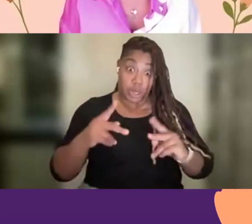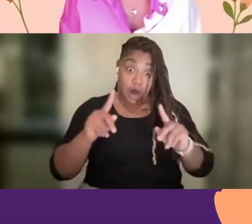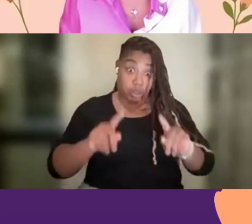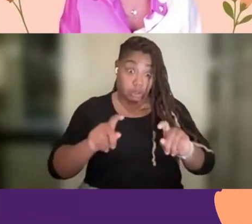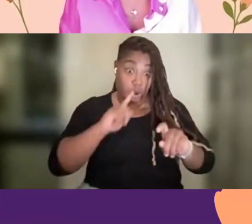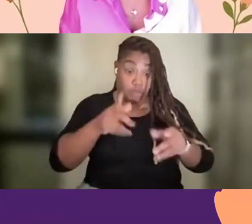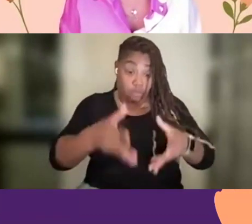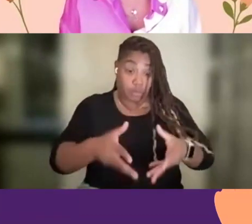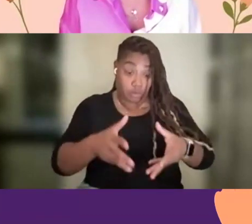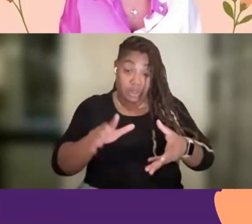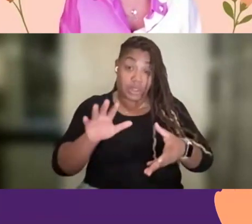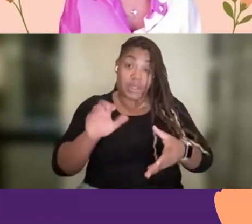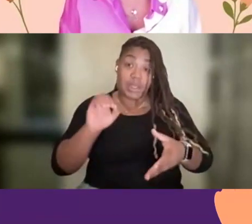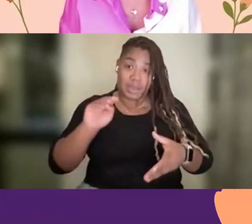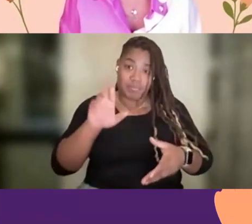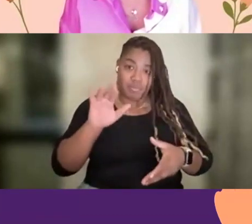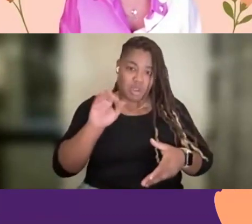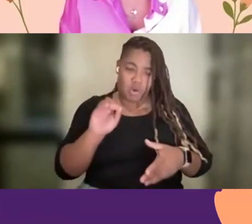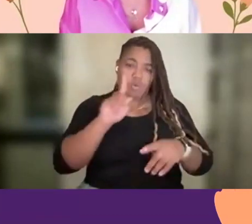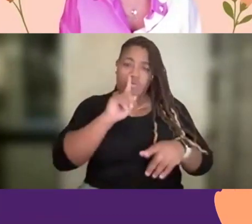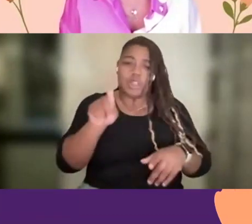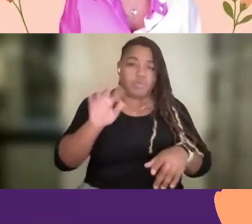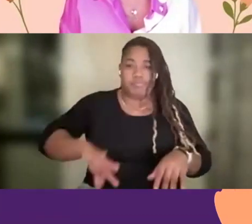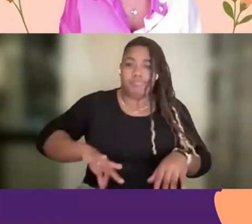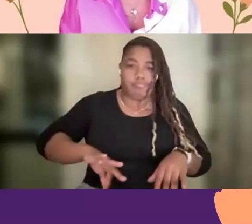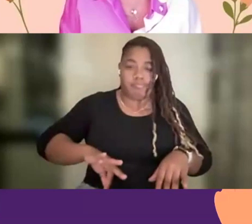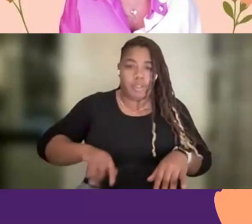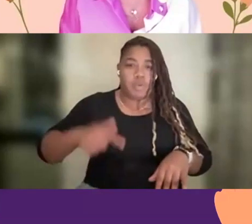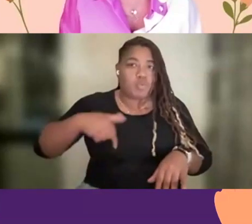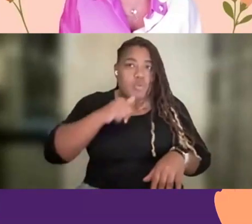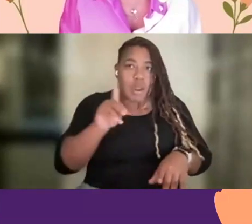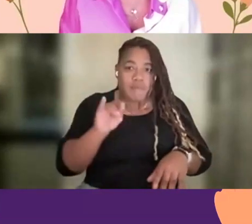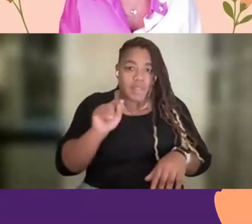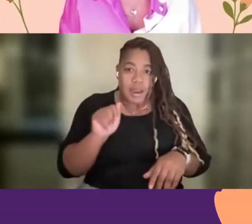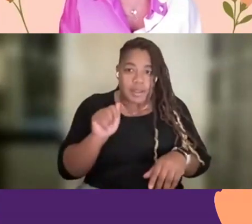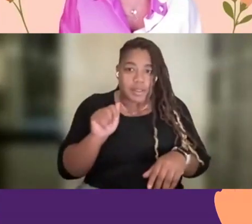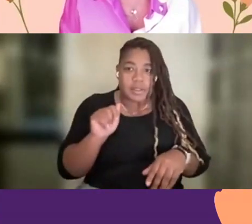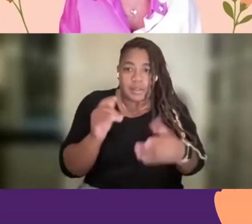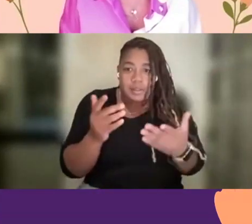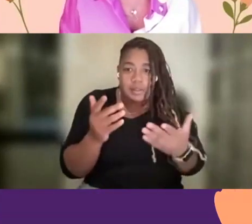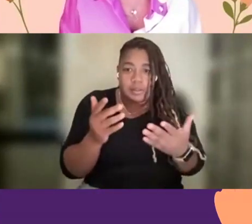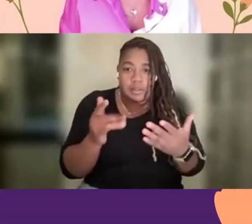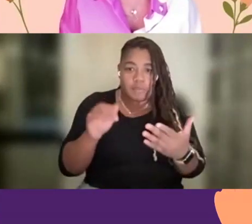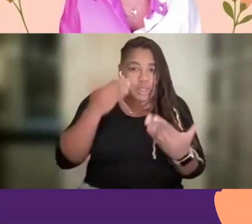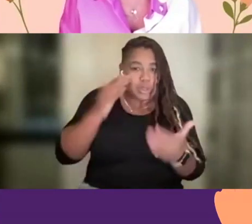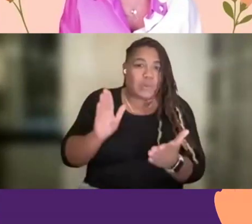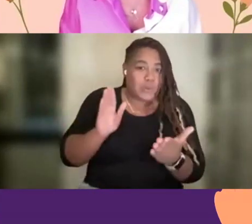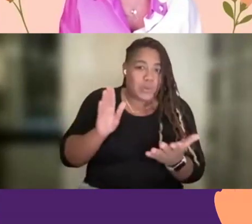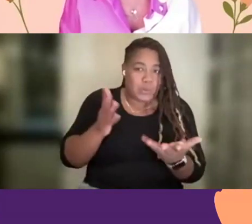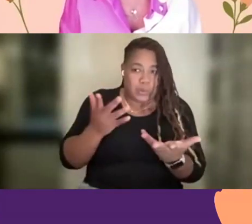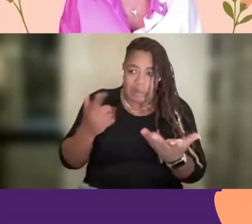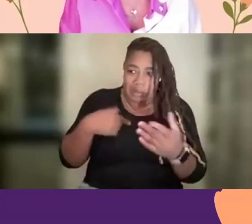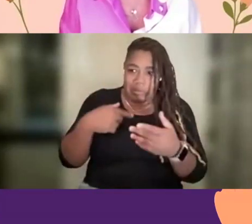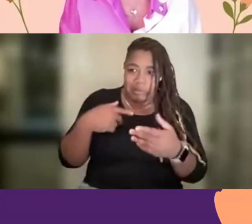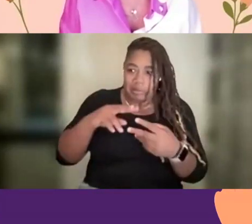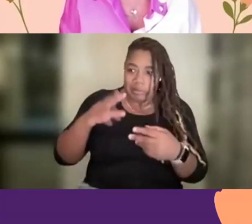fertilized was an ancillary benefit. I don't know that we would have done it if not for our infertility issues. I had to do